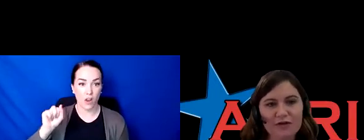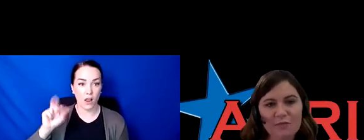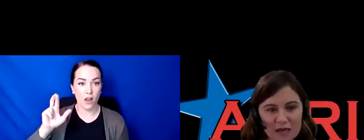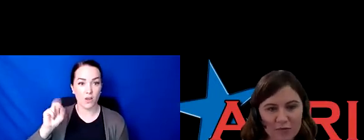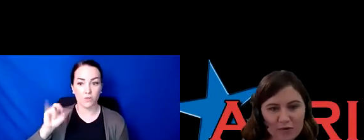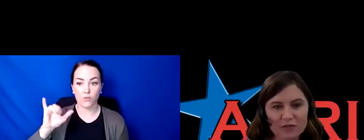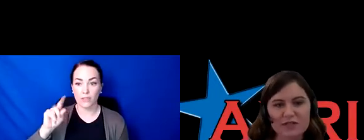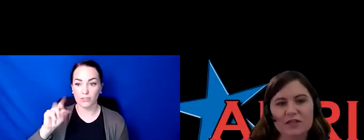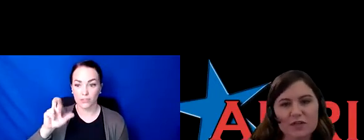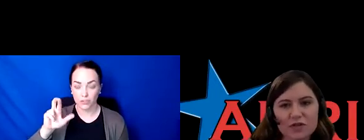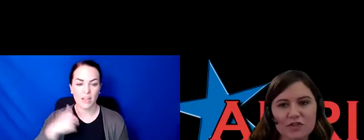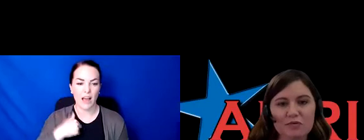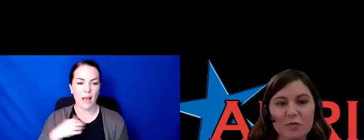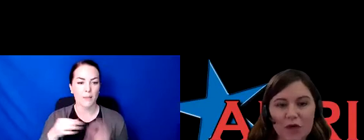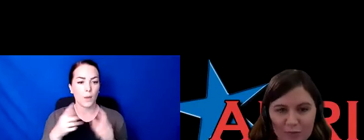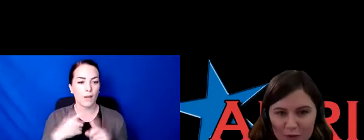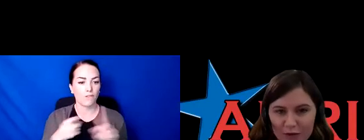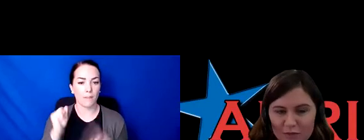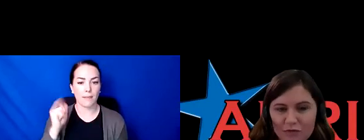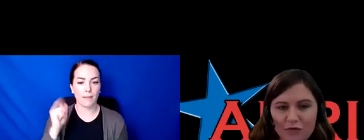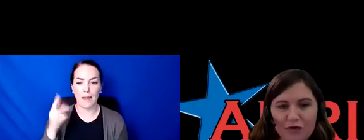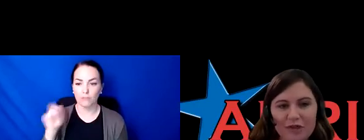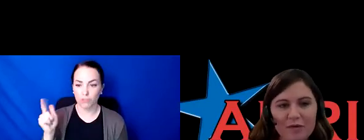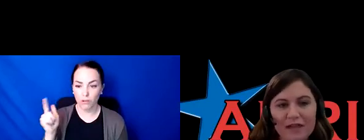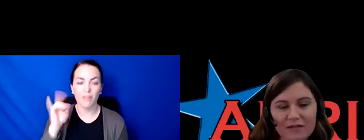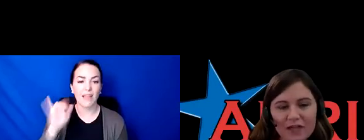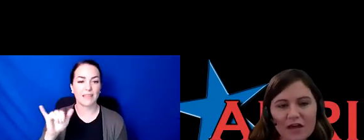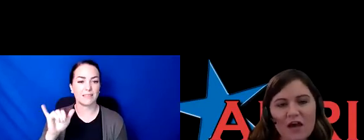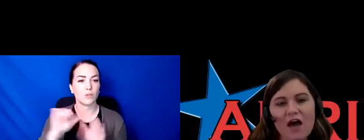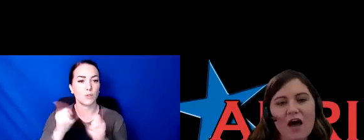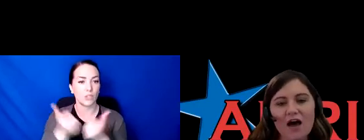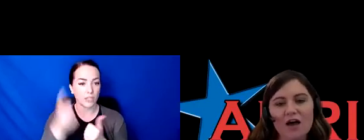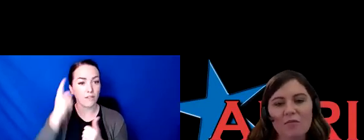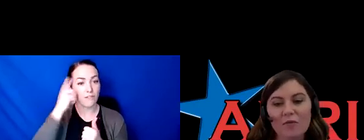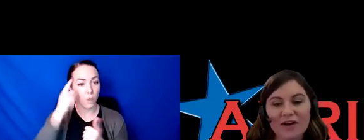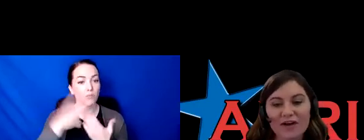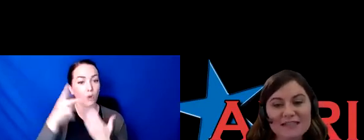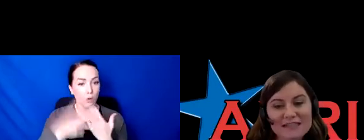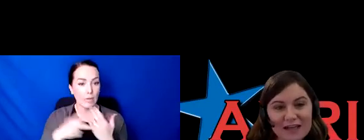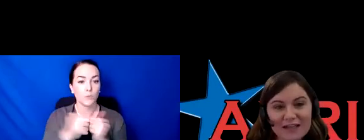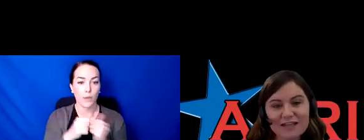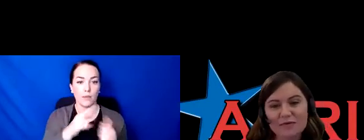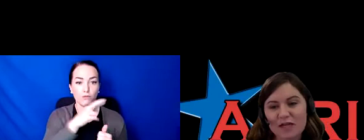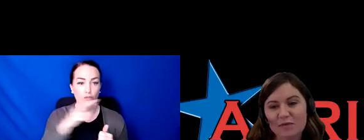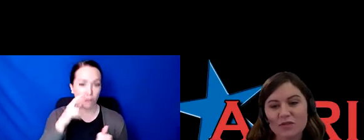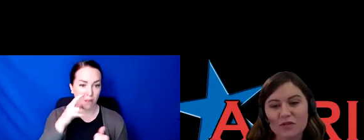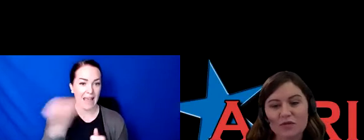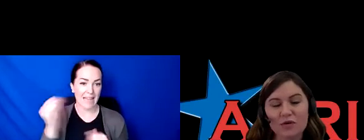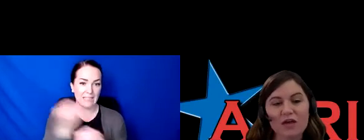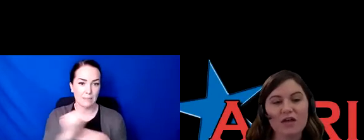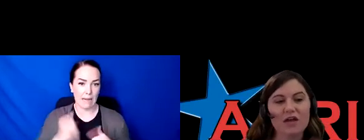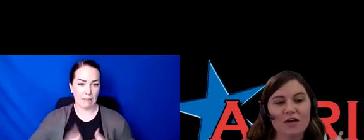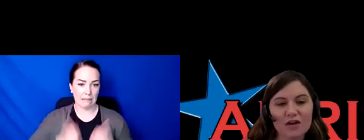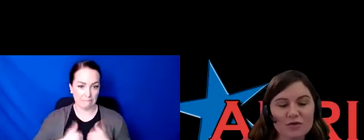Coordinator from April, which is the Association of Programs for Rural Independent Living. We are excited to be able